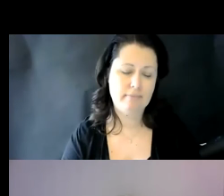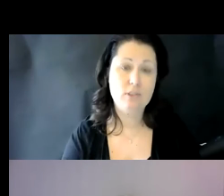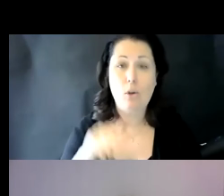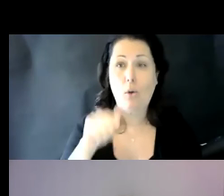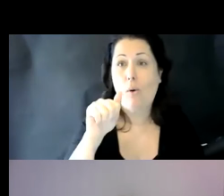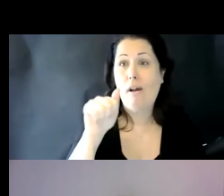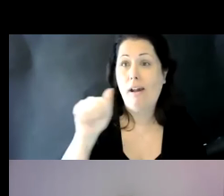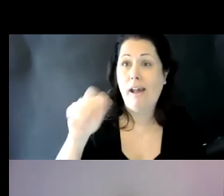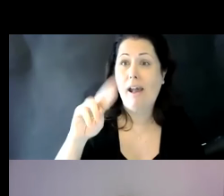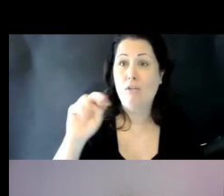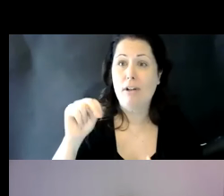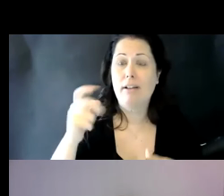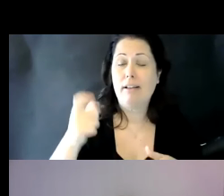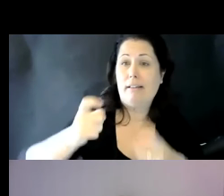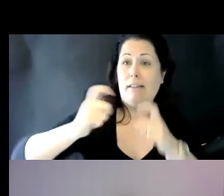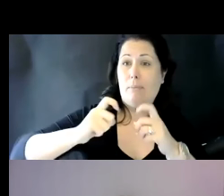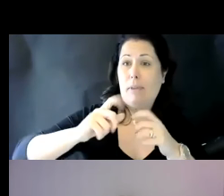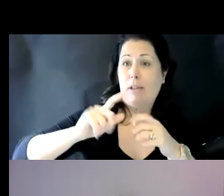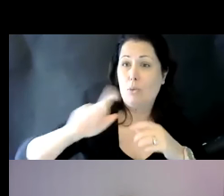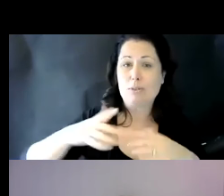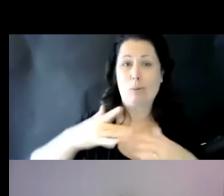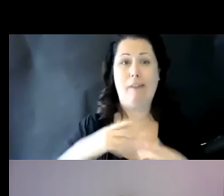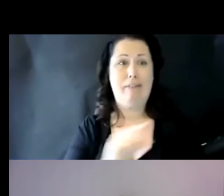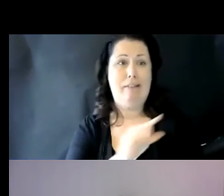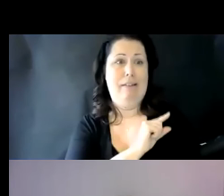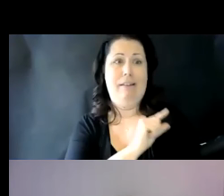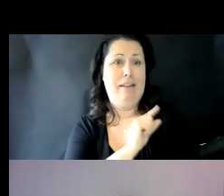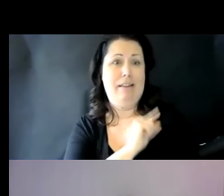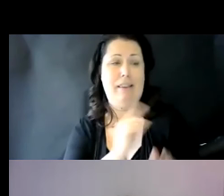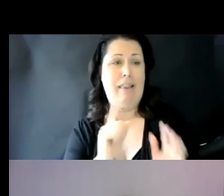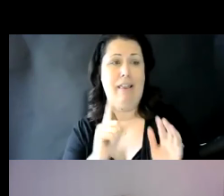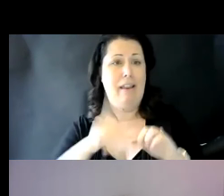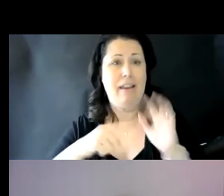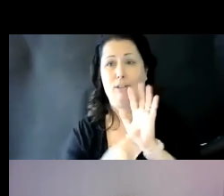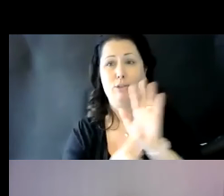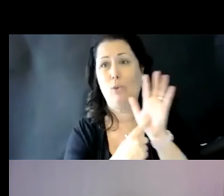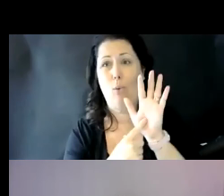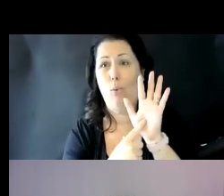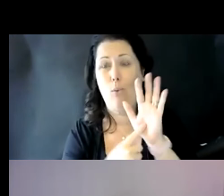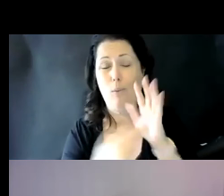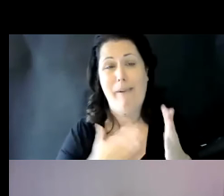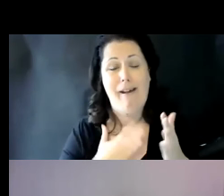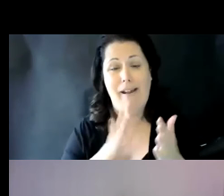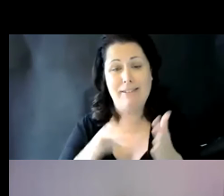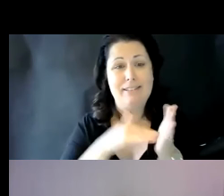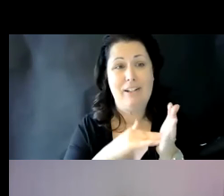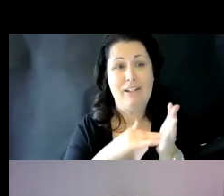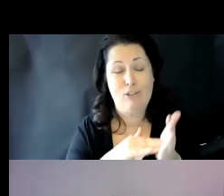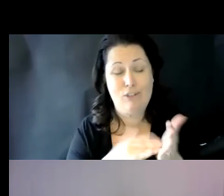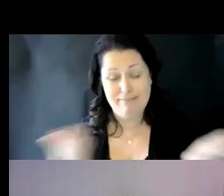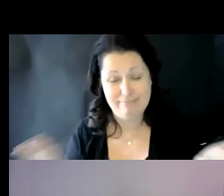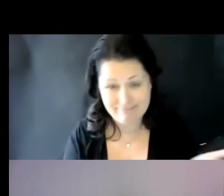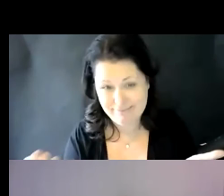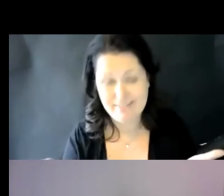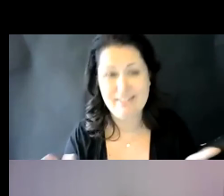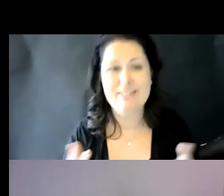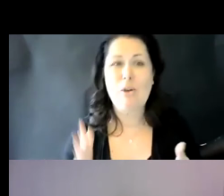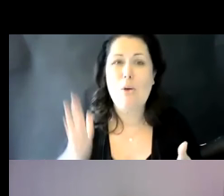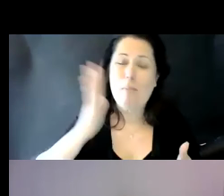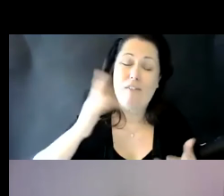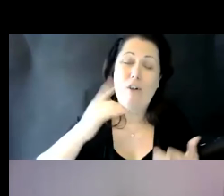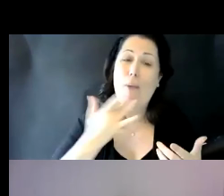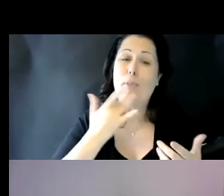tour, and so I feel a bit guilty that I can't show you around. Originally, the plan had been, I think, that I would come and speak to you in person,